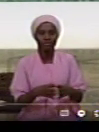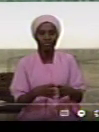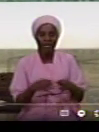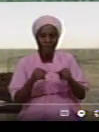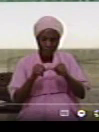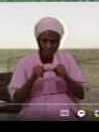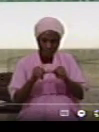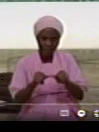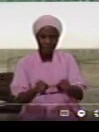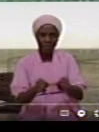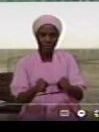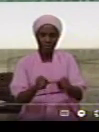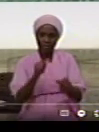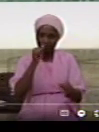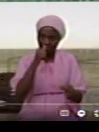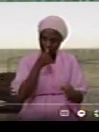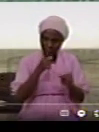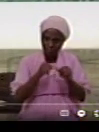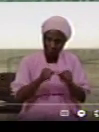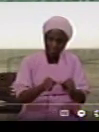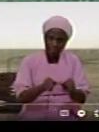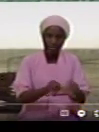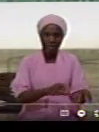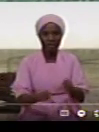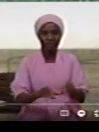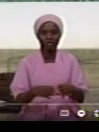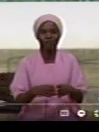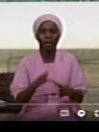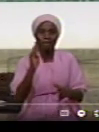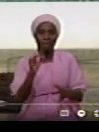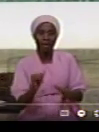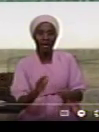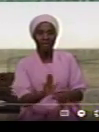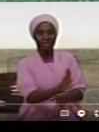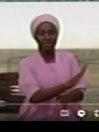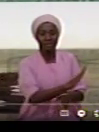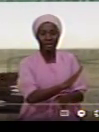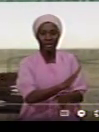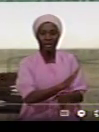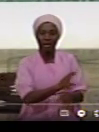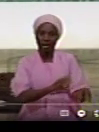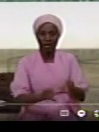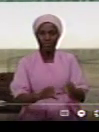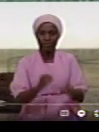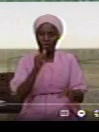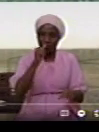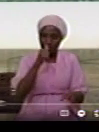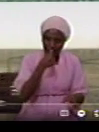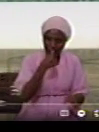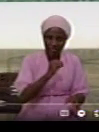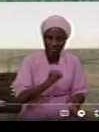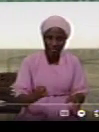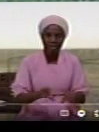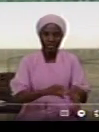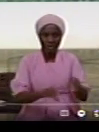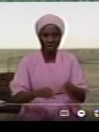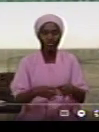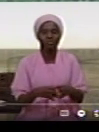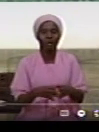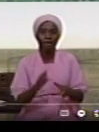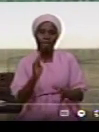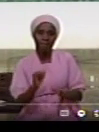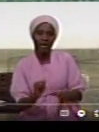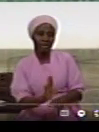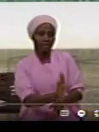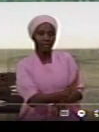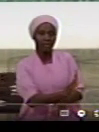persistent action, by their action, persevering action, by their